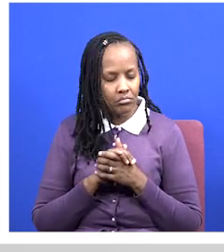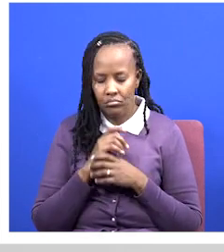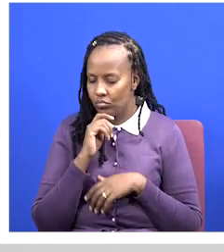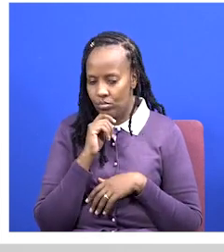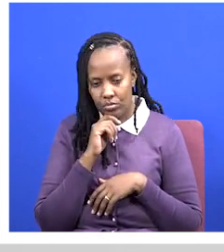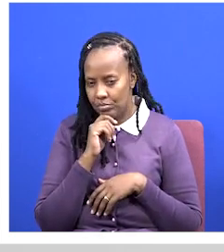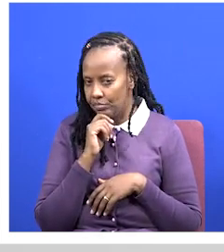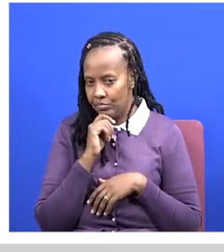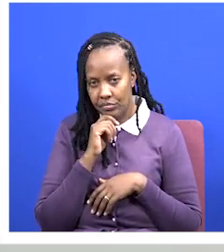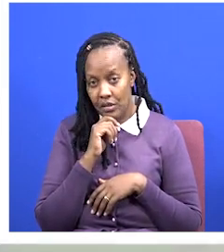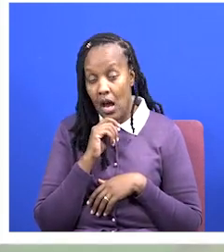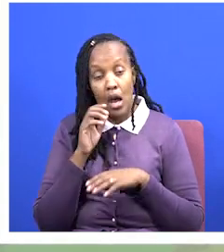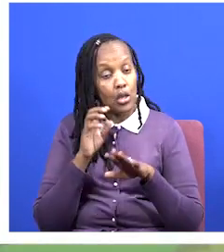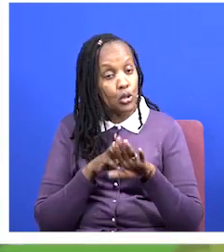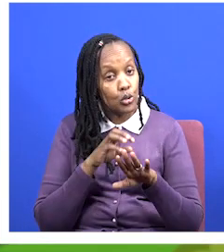Ho, ho, ho.